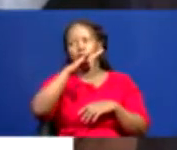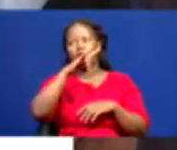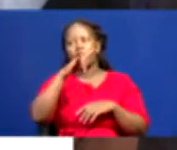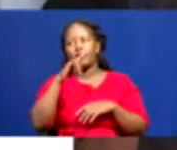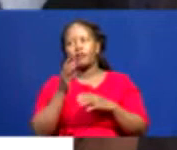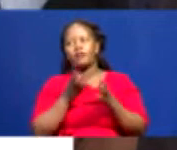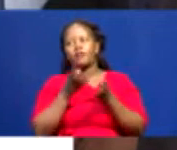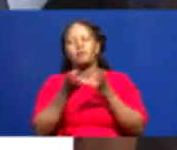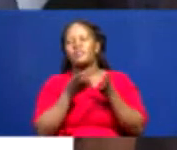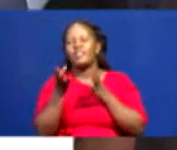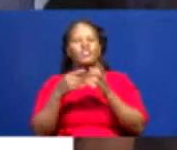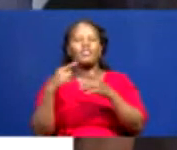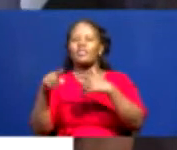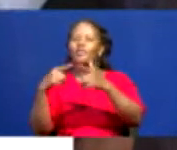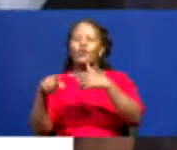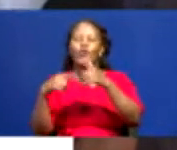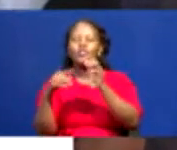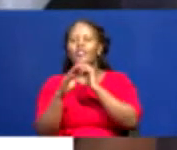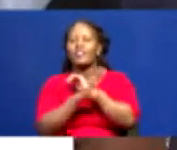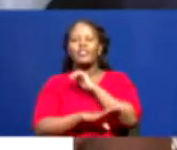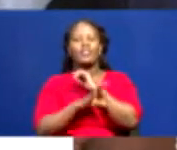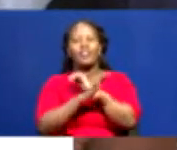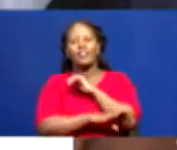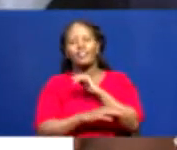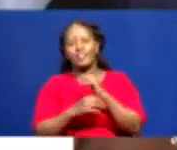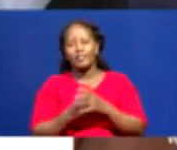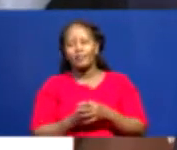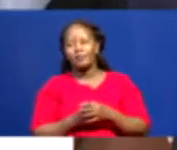Biashara zinaendelea Kenya.